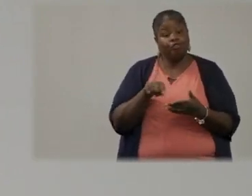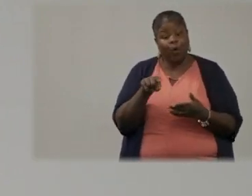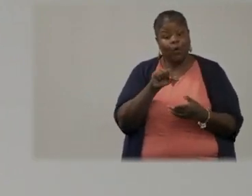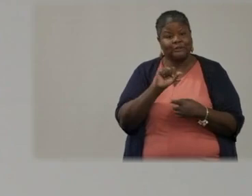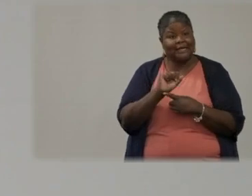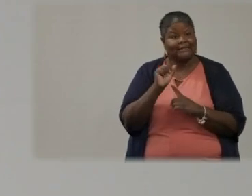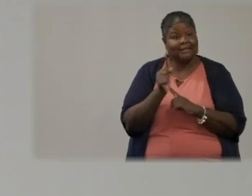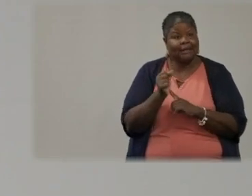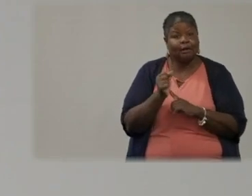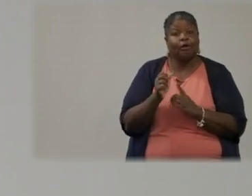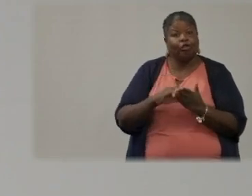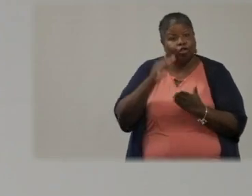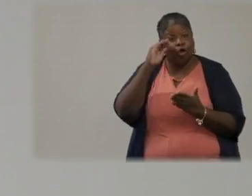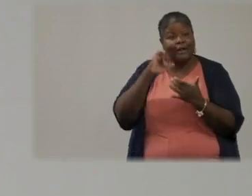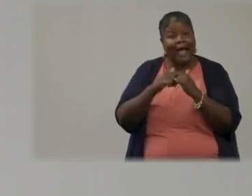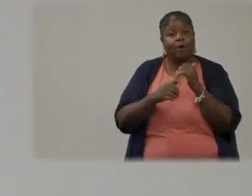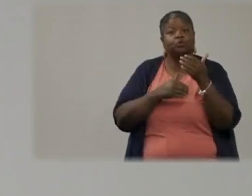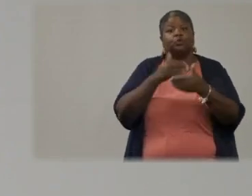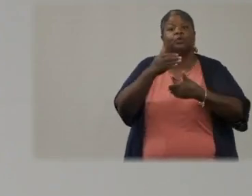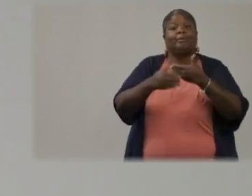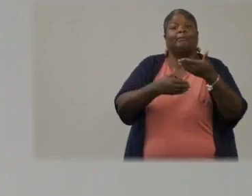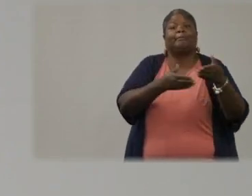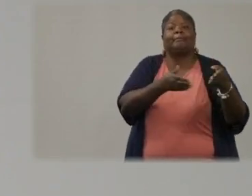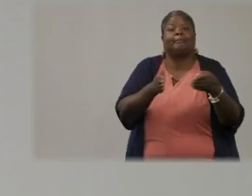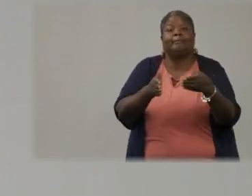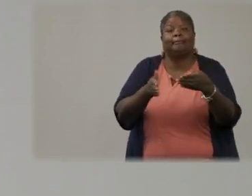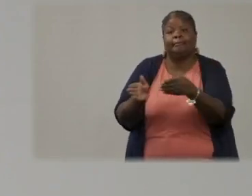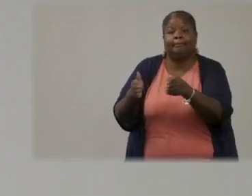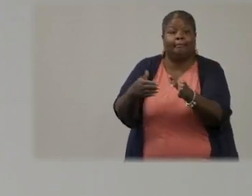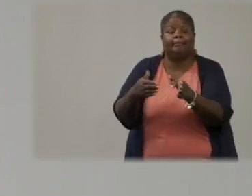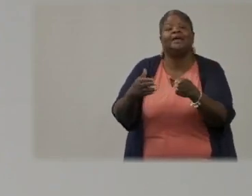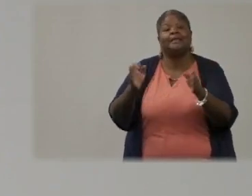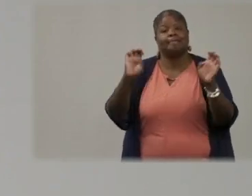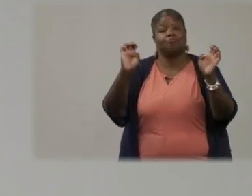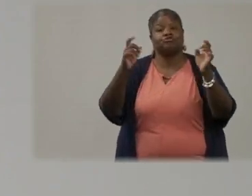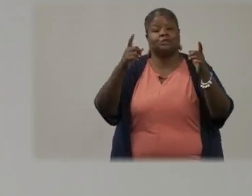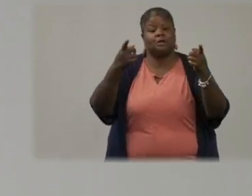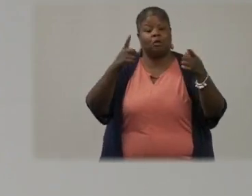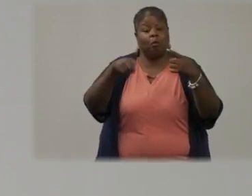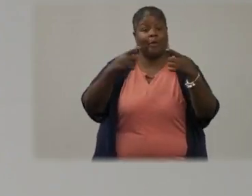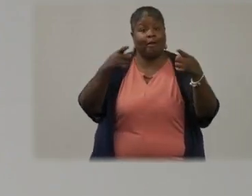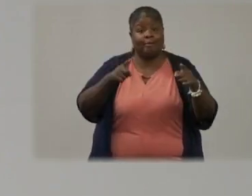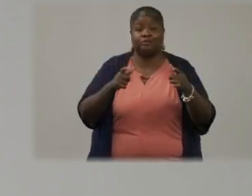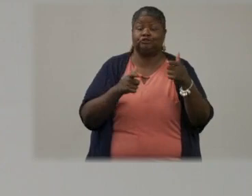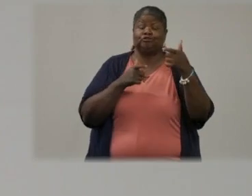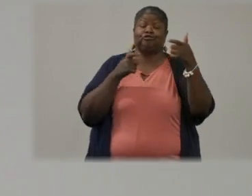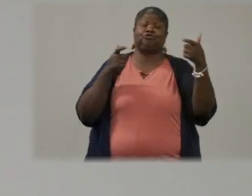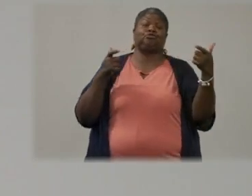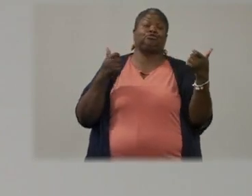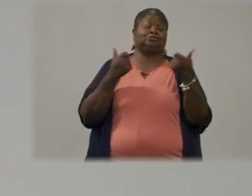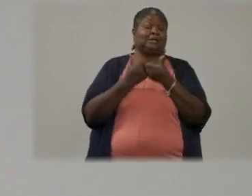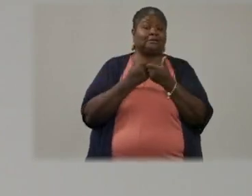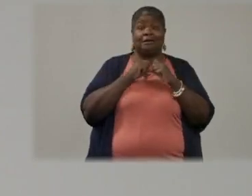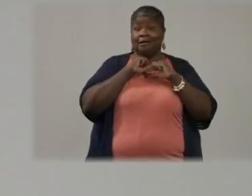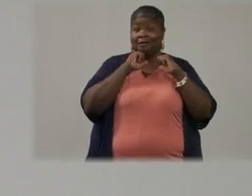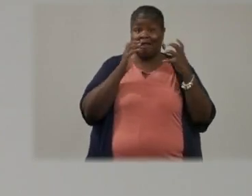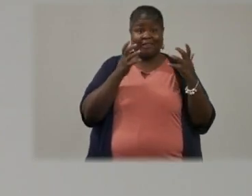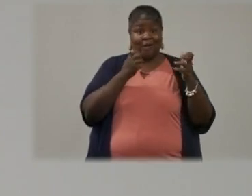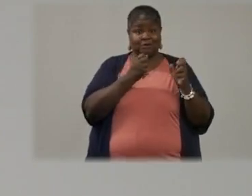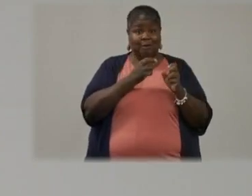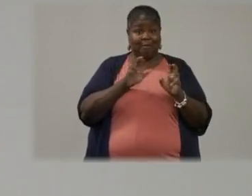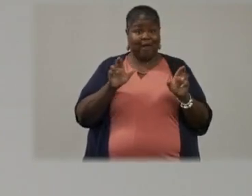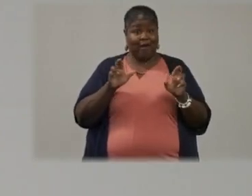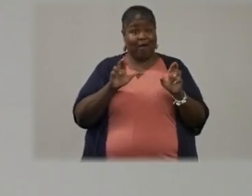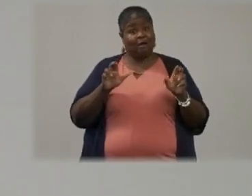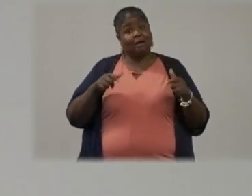how to pivot, and learning how to deal with the emergency as it comes is a huge challenge. Nothing I was prepared for, but